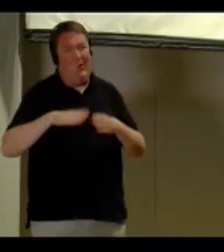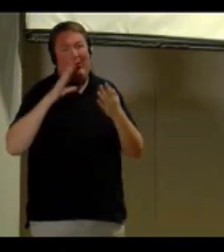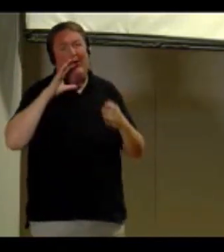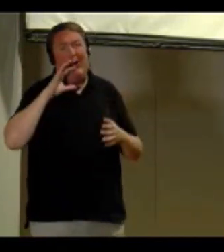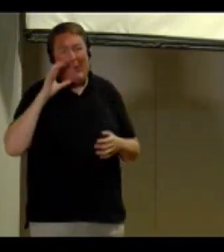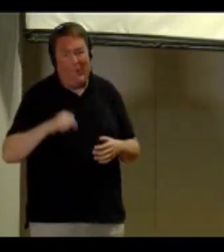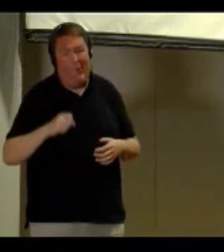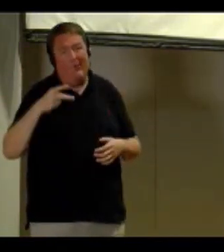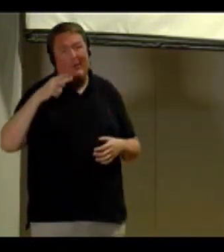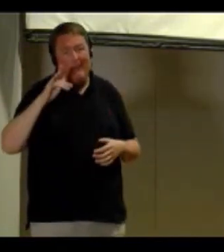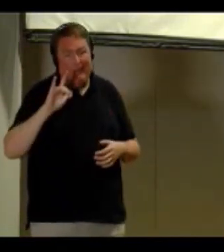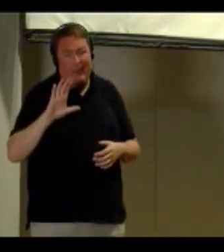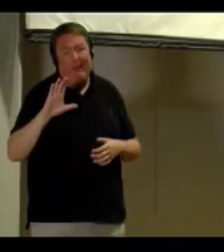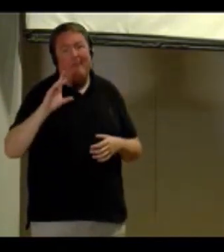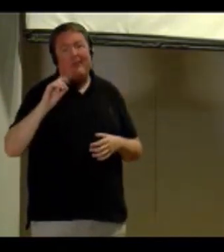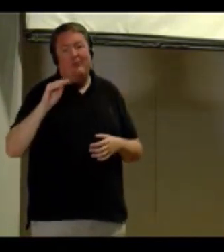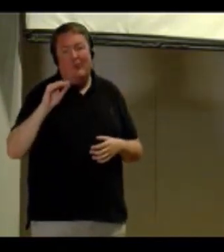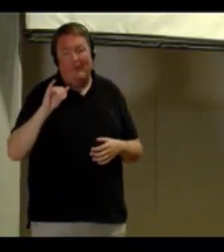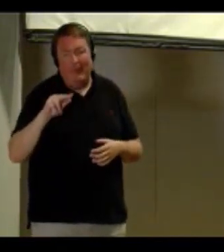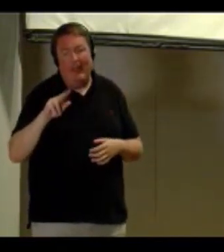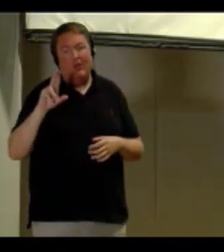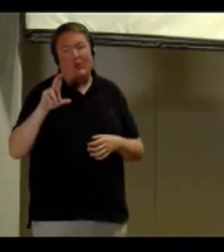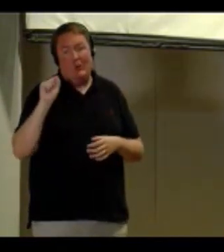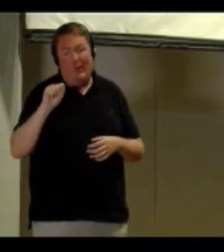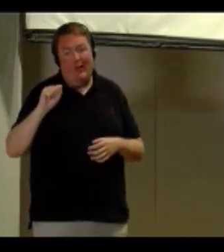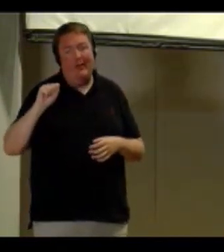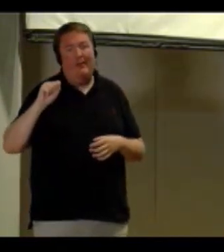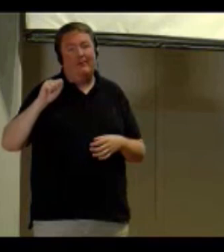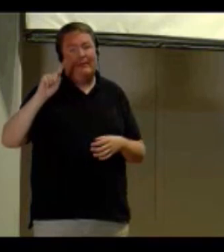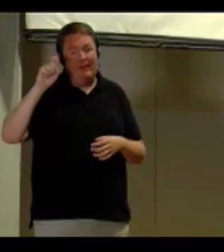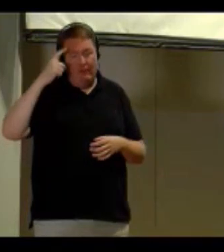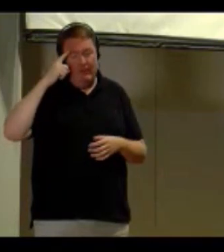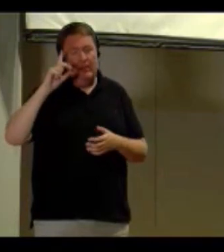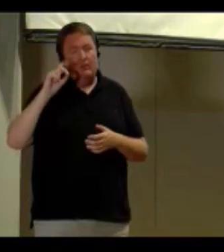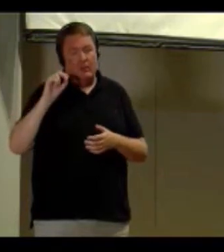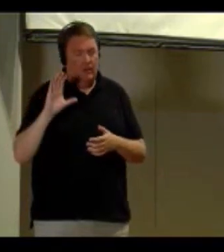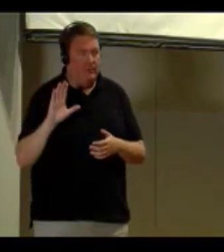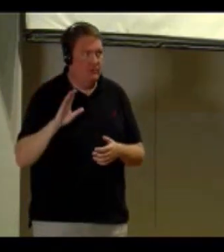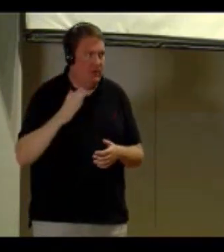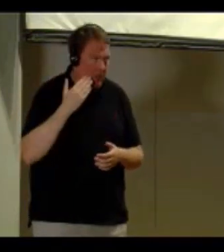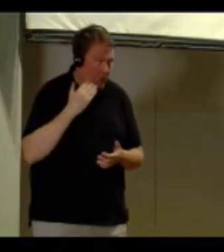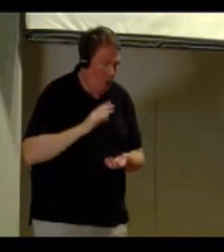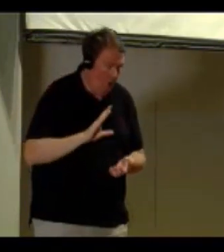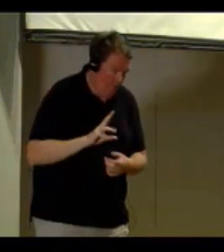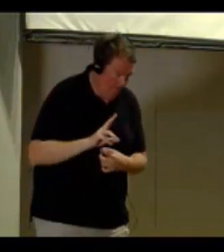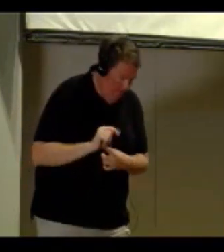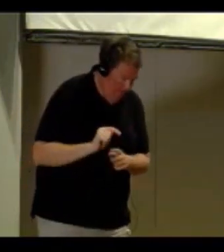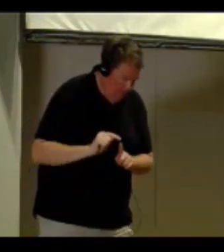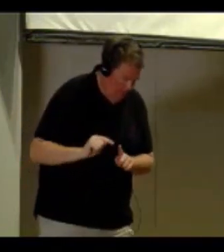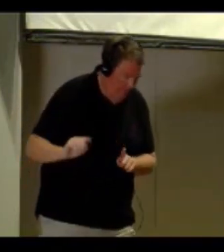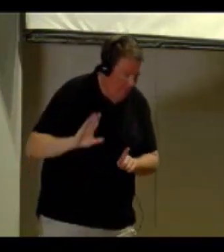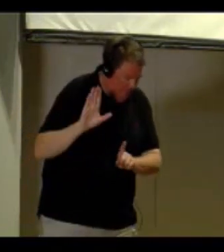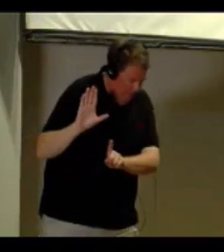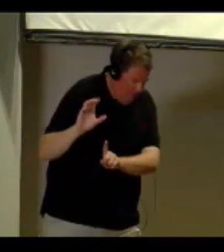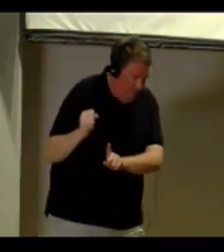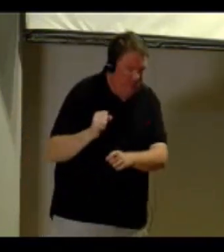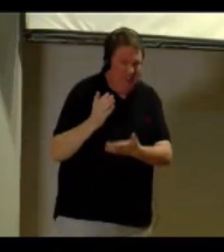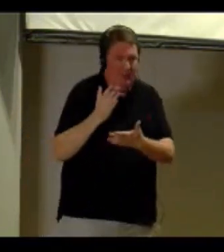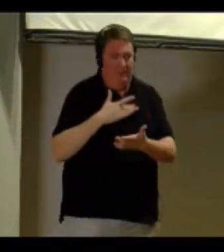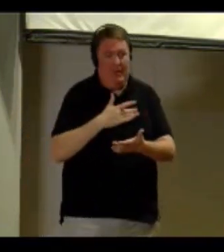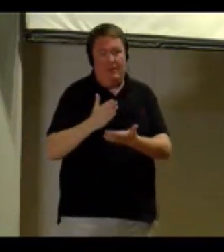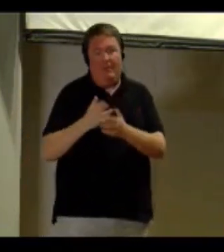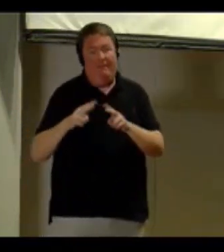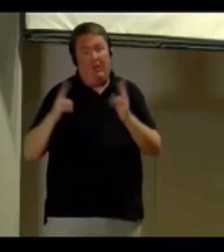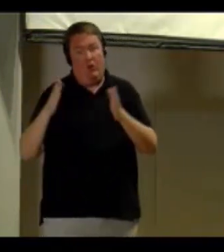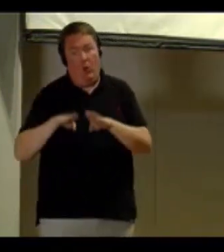U.S. government documents of a certain type, there's always a but, I know, when you're talking about copyright, to the things that are